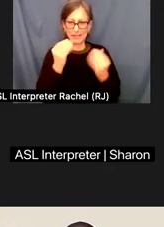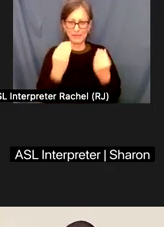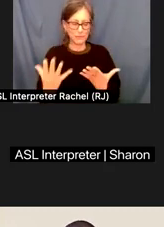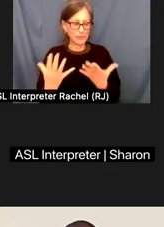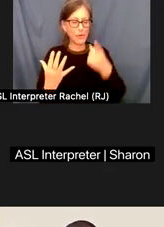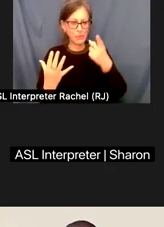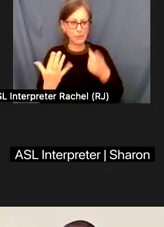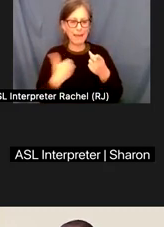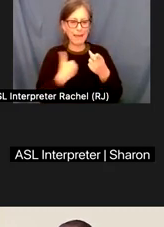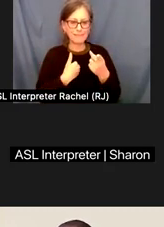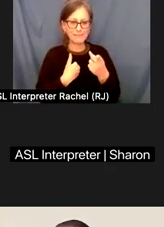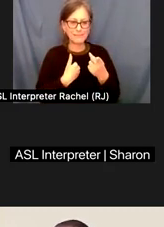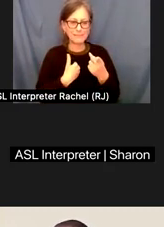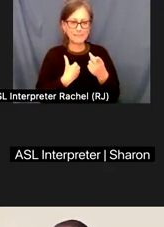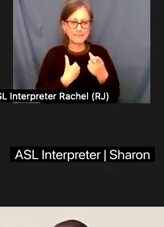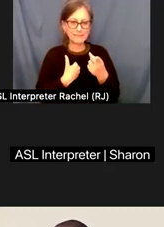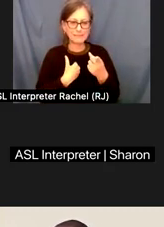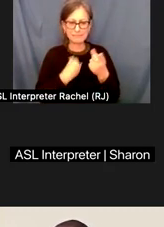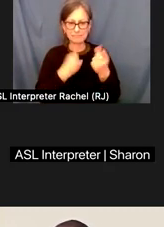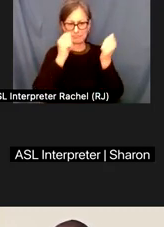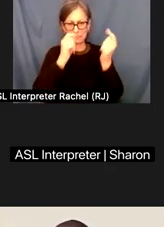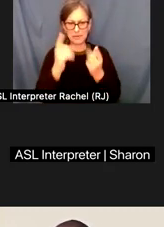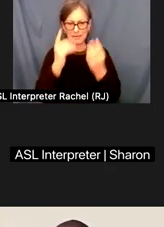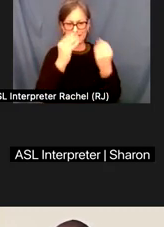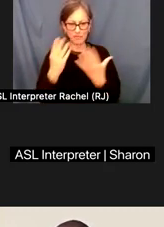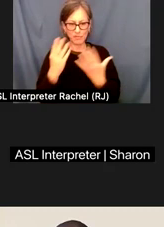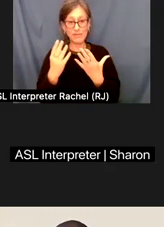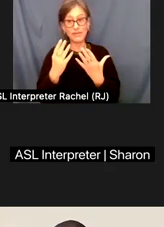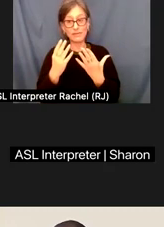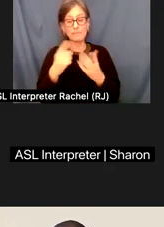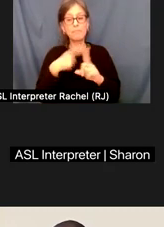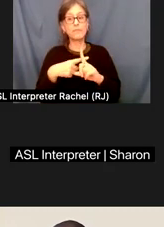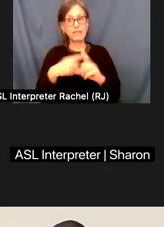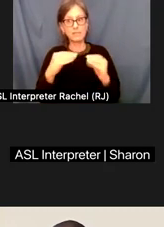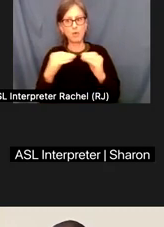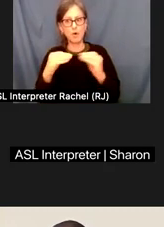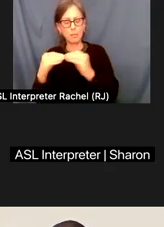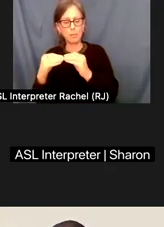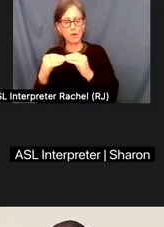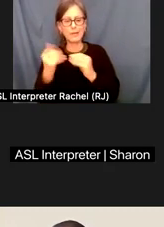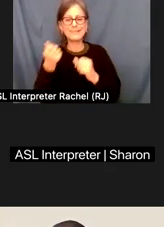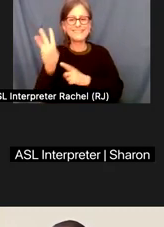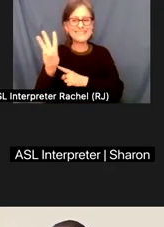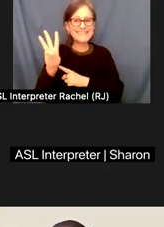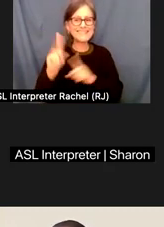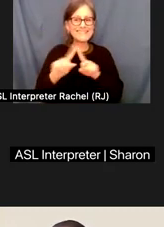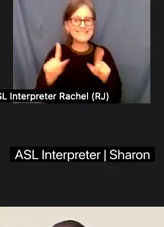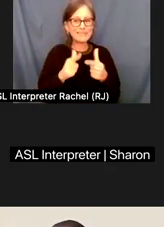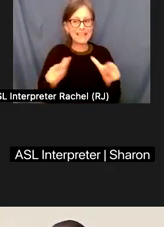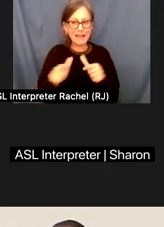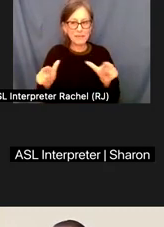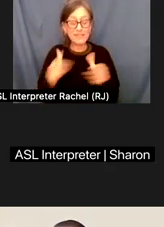we do have all of this information and much more in 16 languages, and in some of